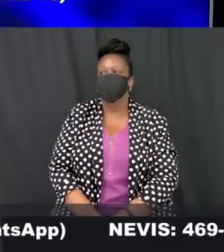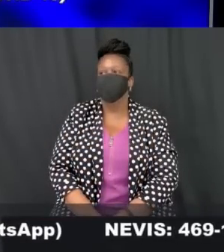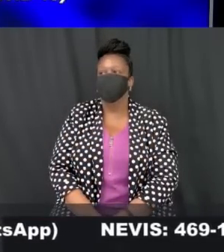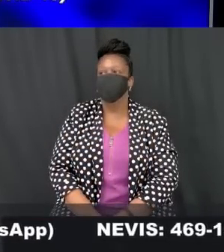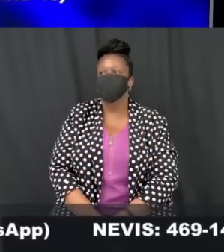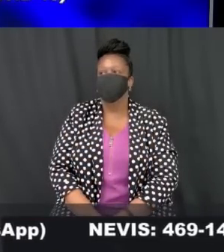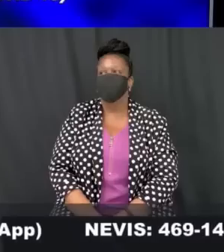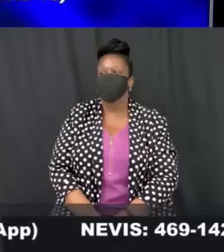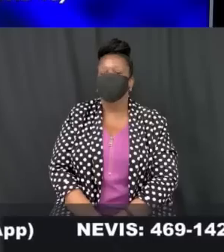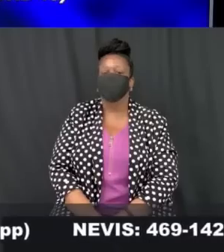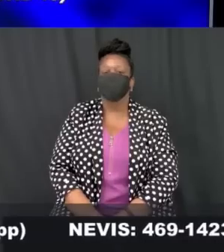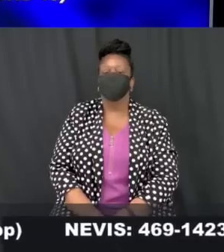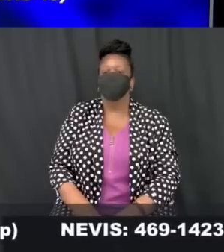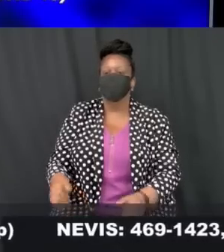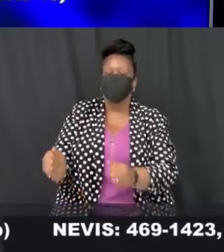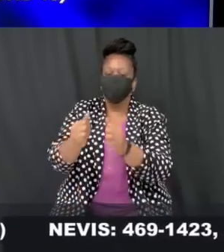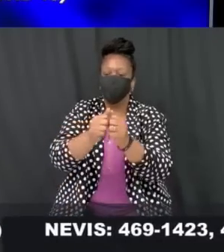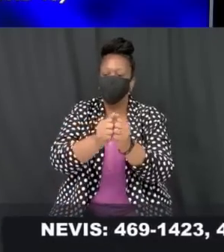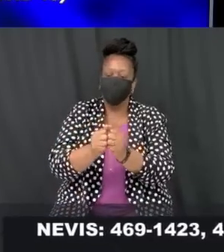federation-wide is